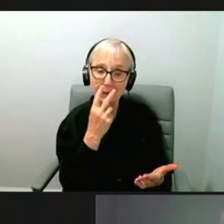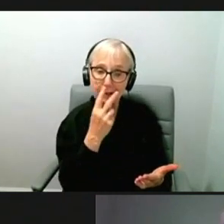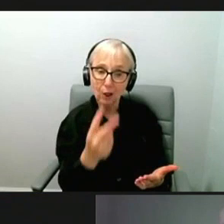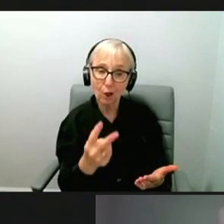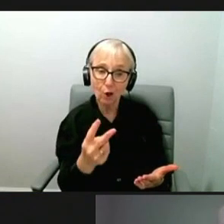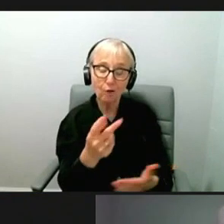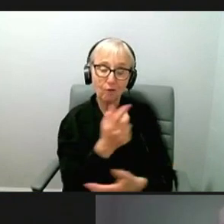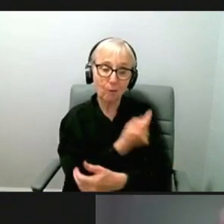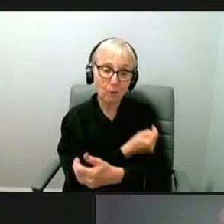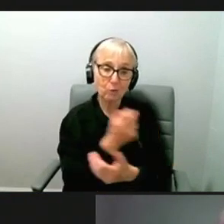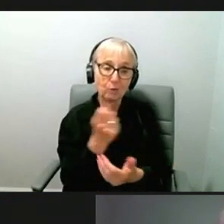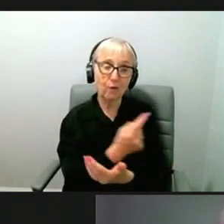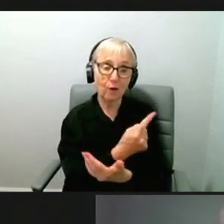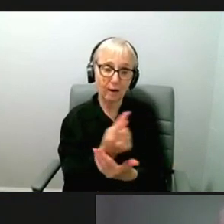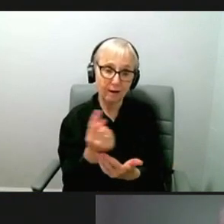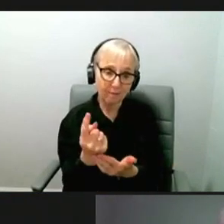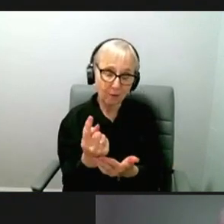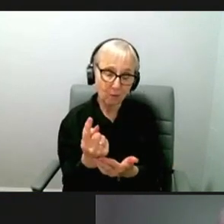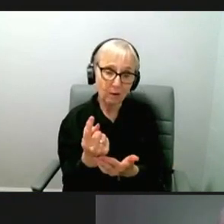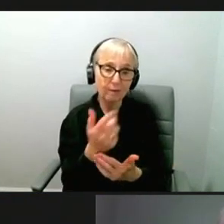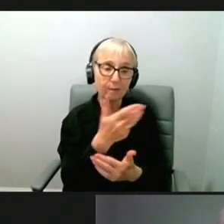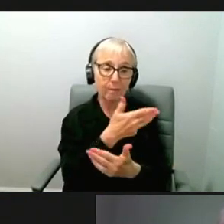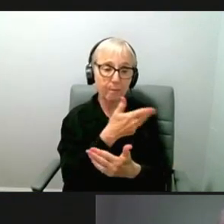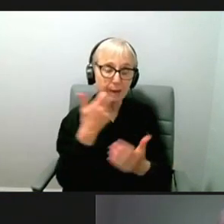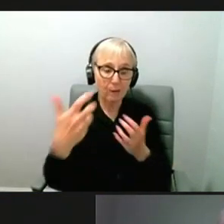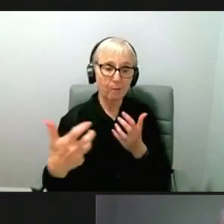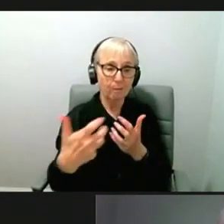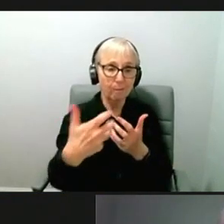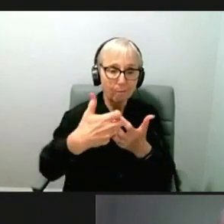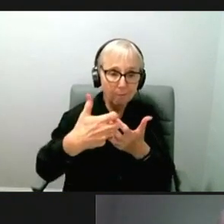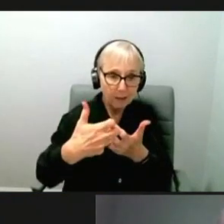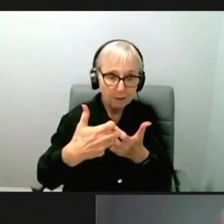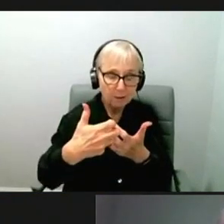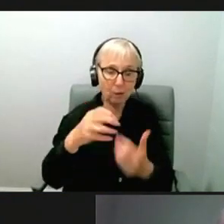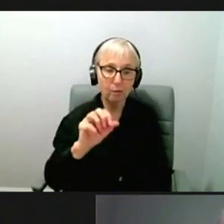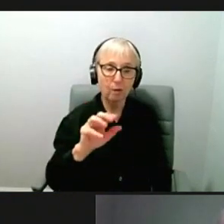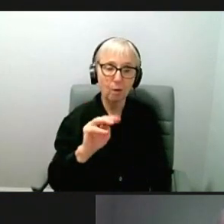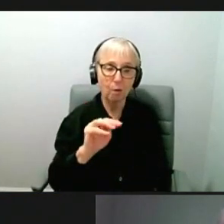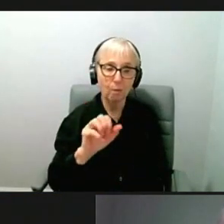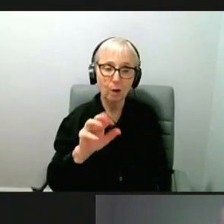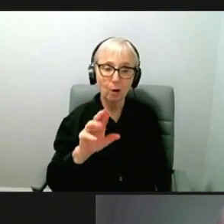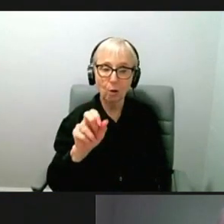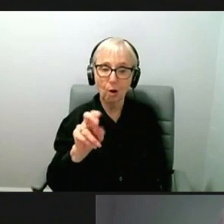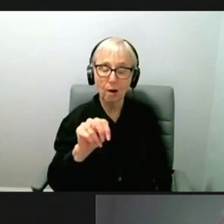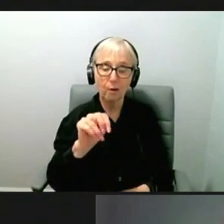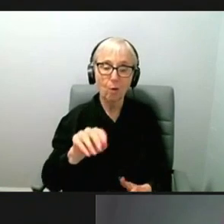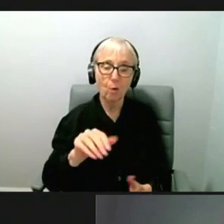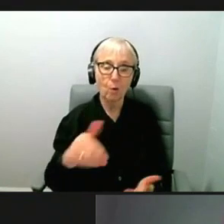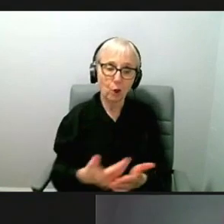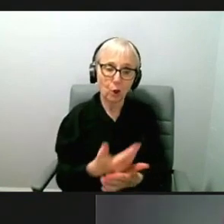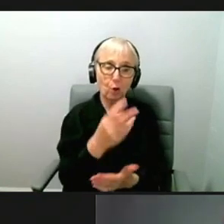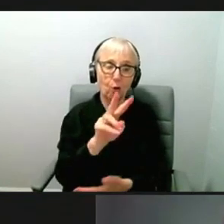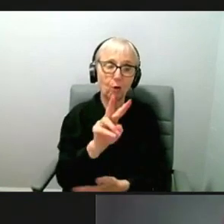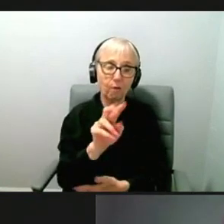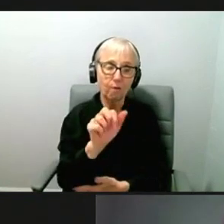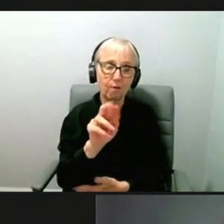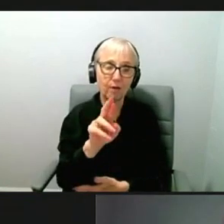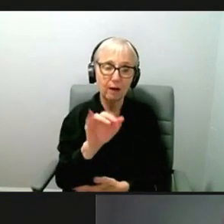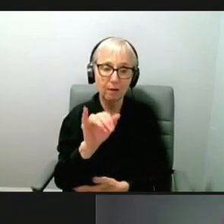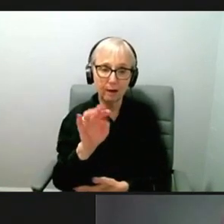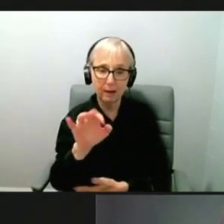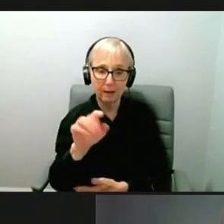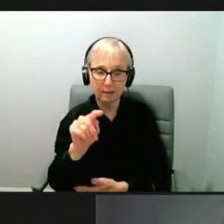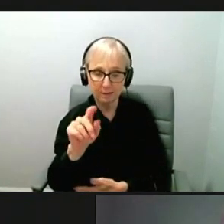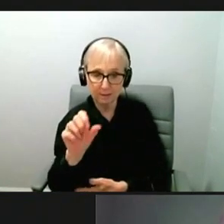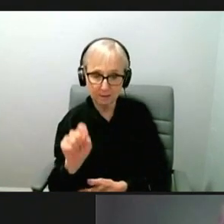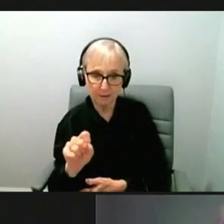everyone that might be better matched with Omicron or other variants, and that those